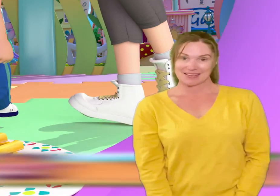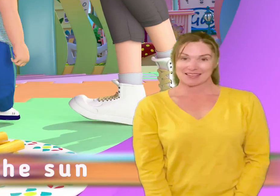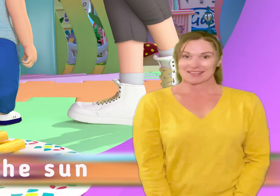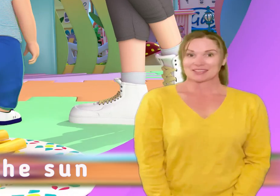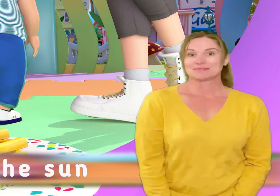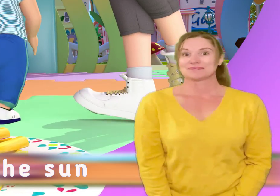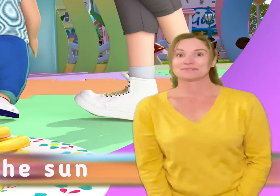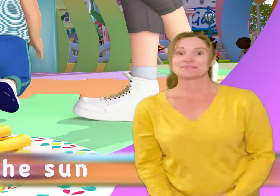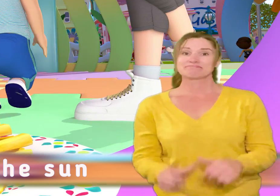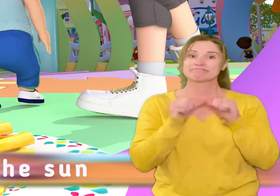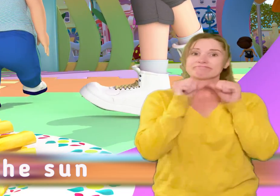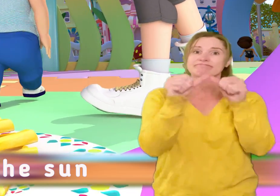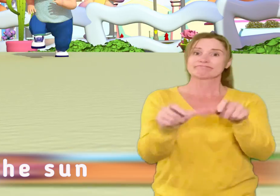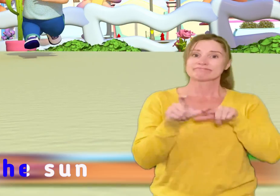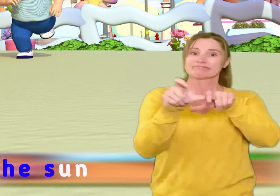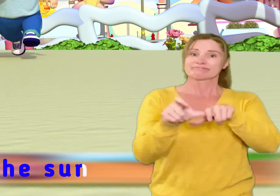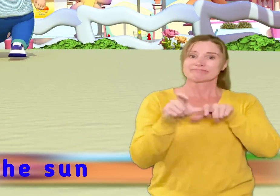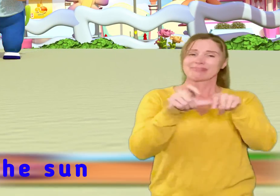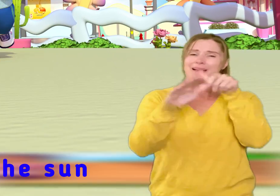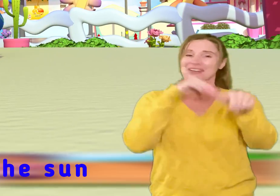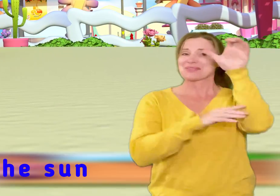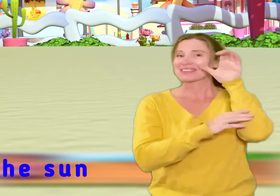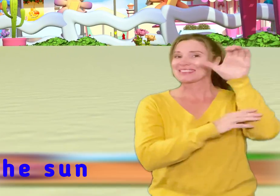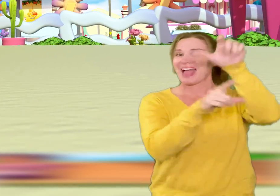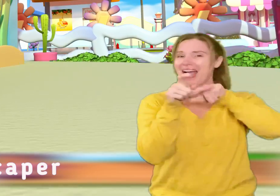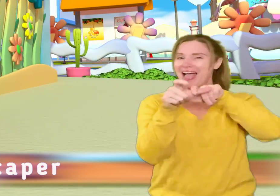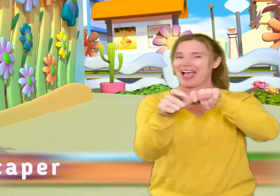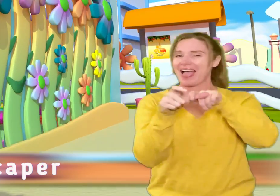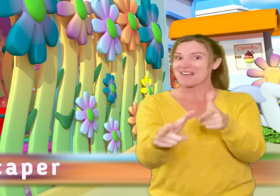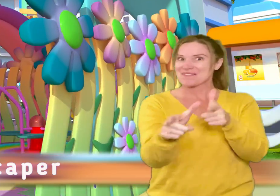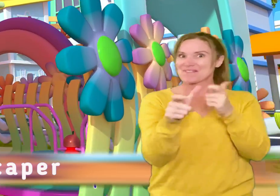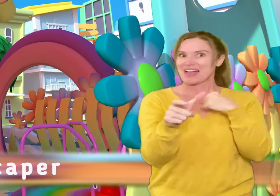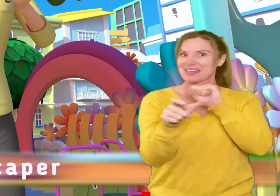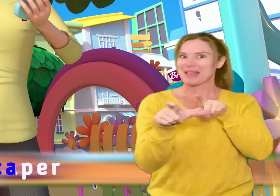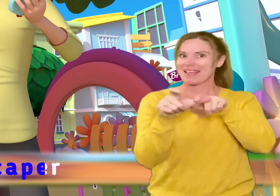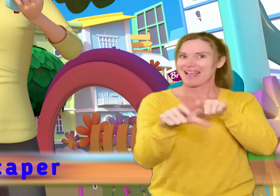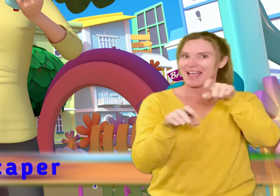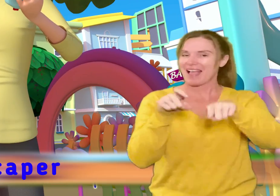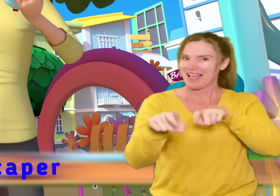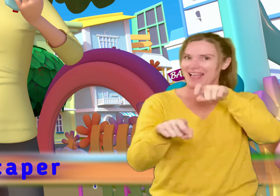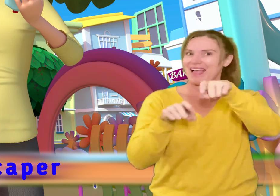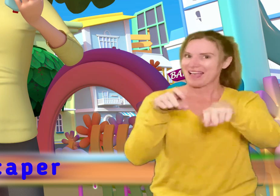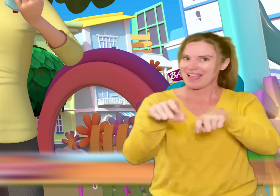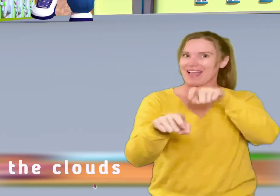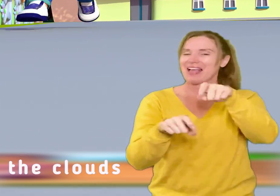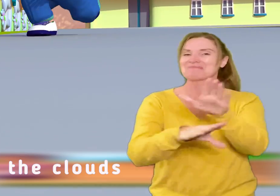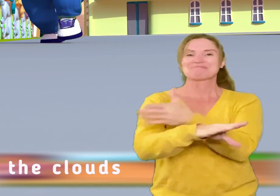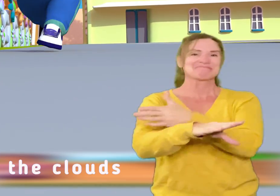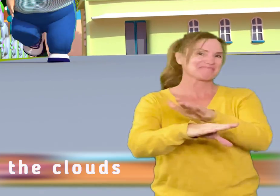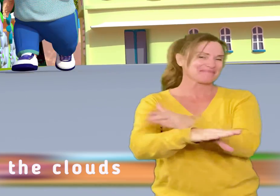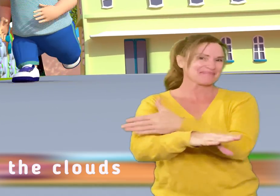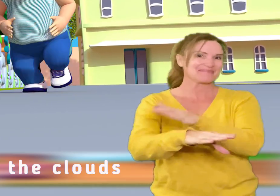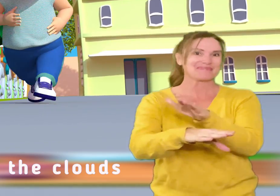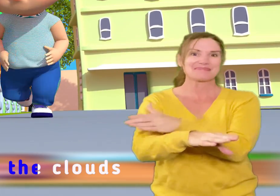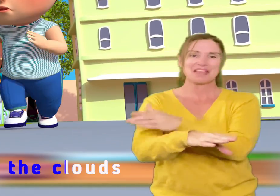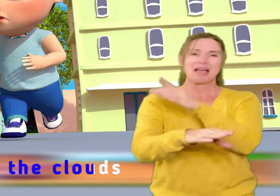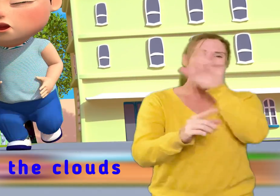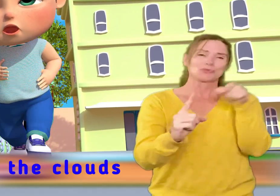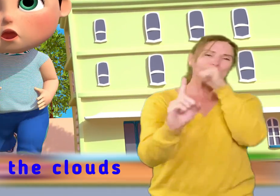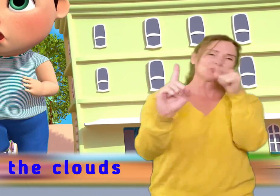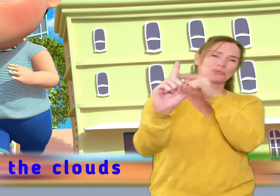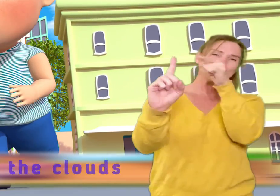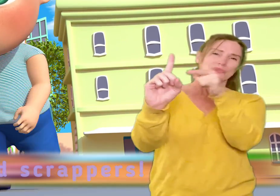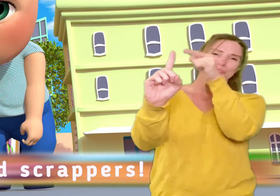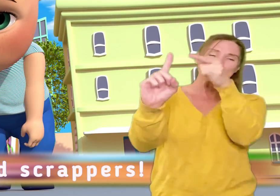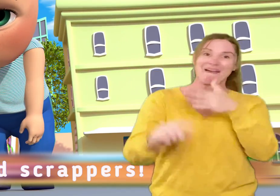after all we'll run under the sun as fast as we could CER and sing aloud